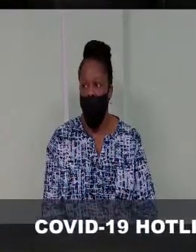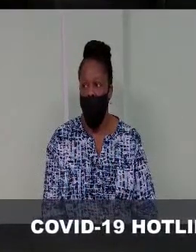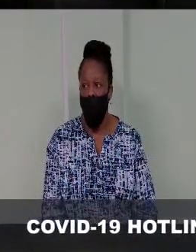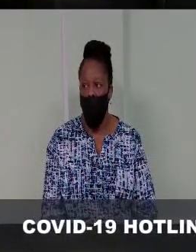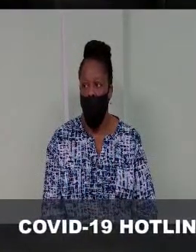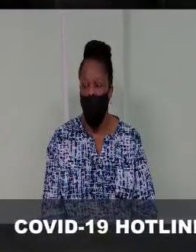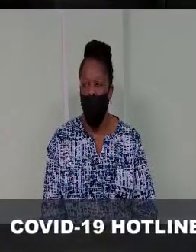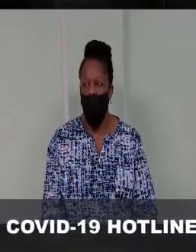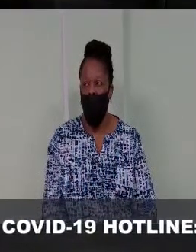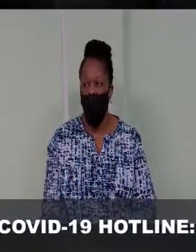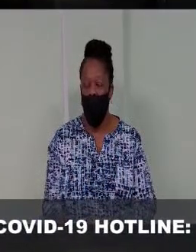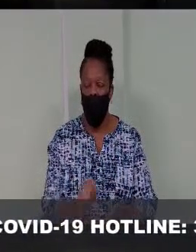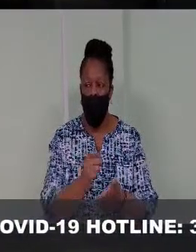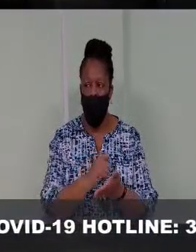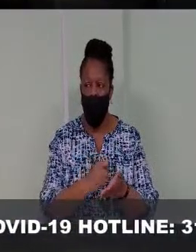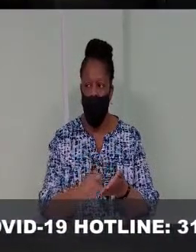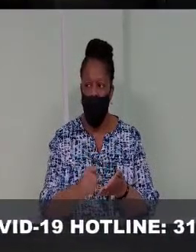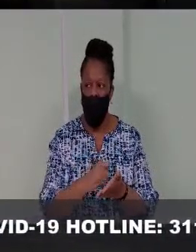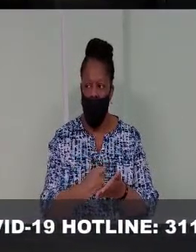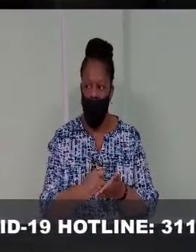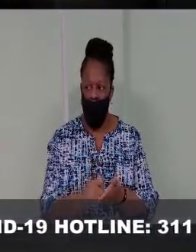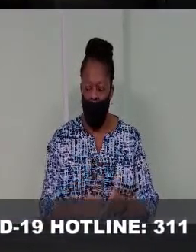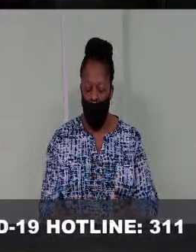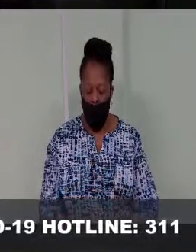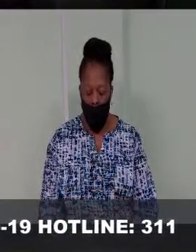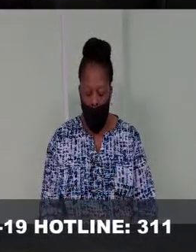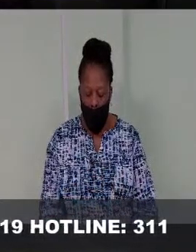to, is a public-private